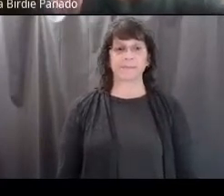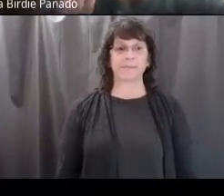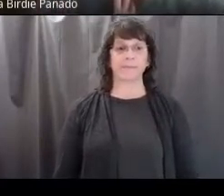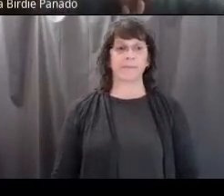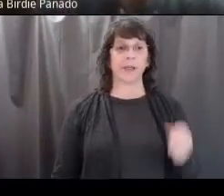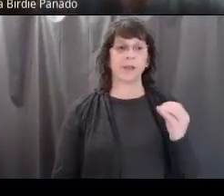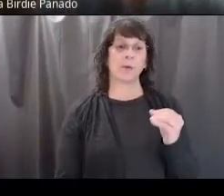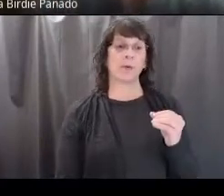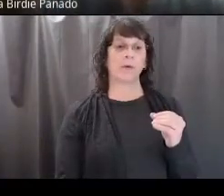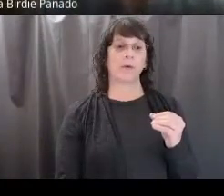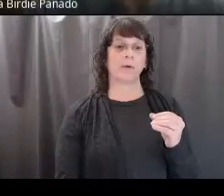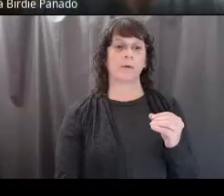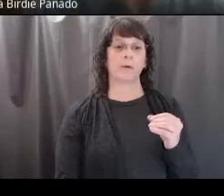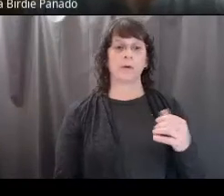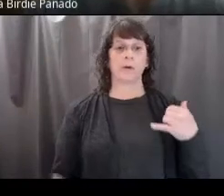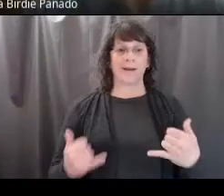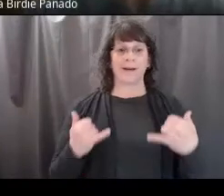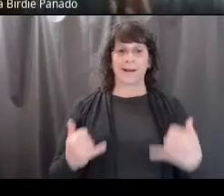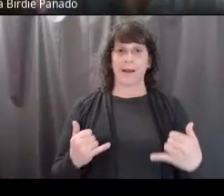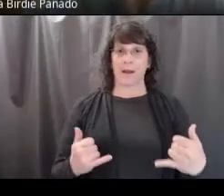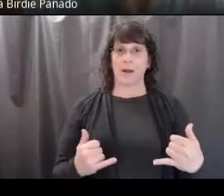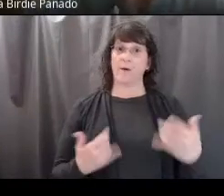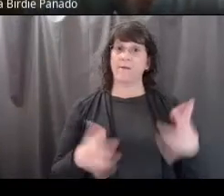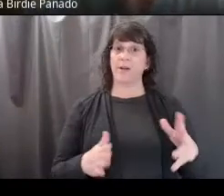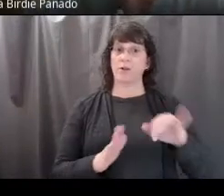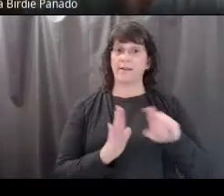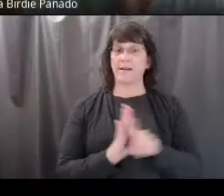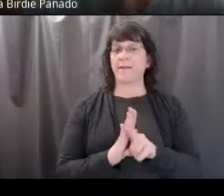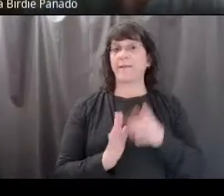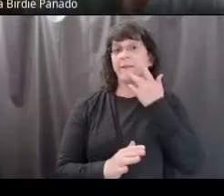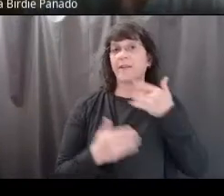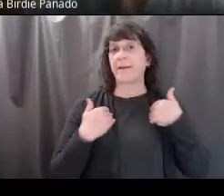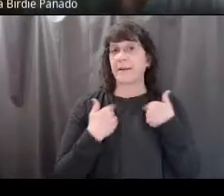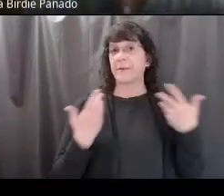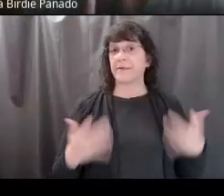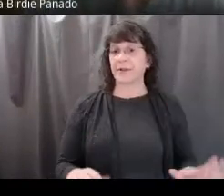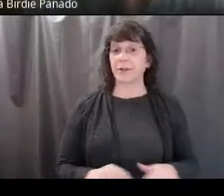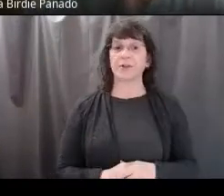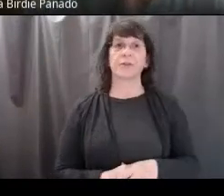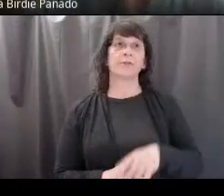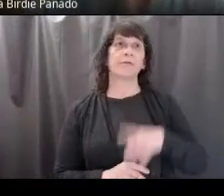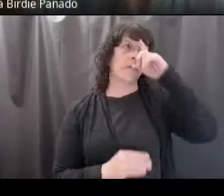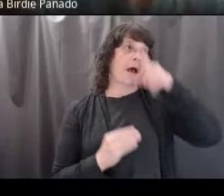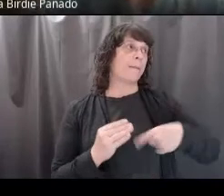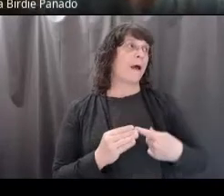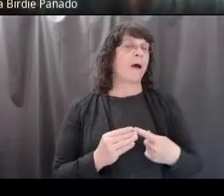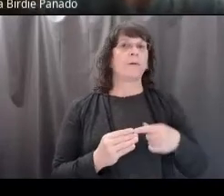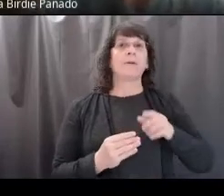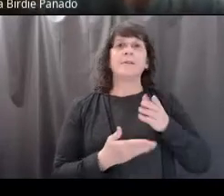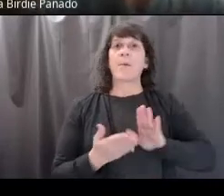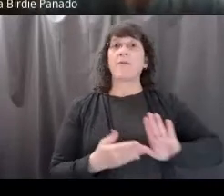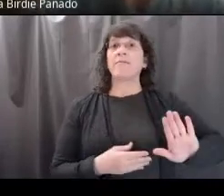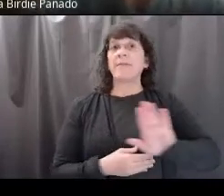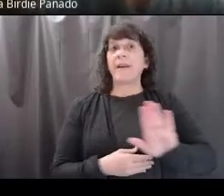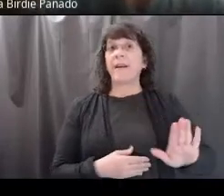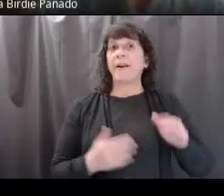So at this point, we have identified our favorite animal and thought about what some of their